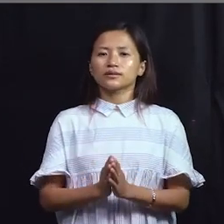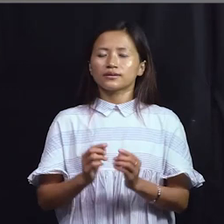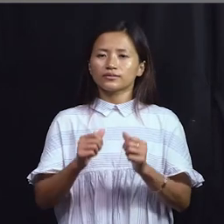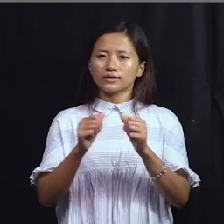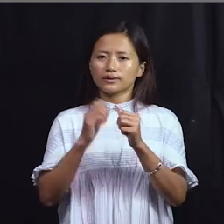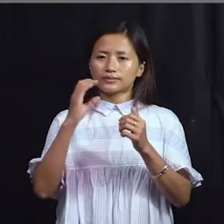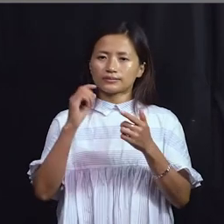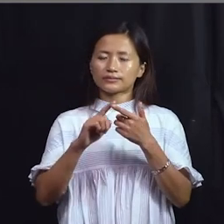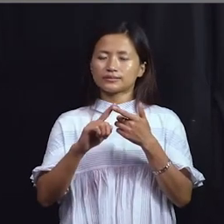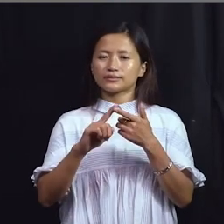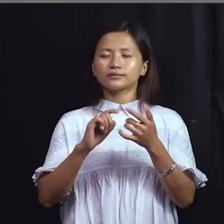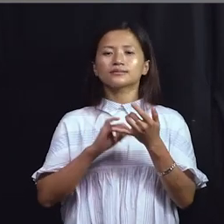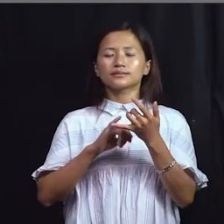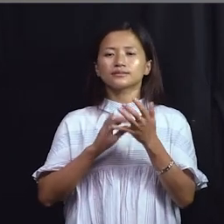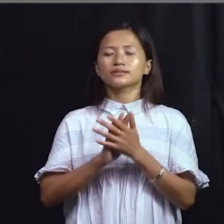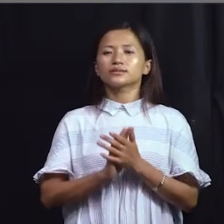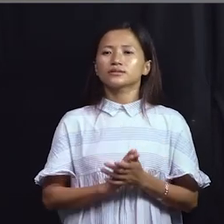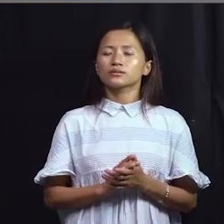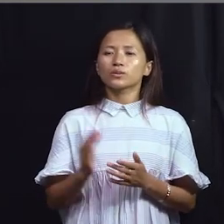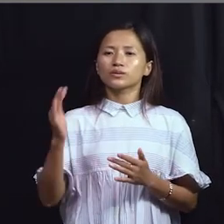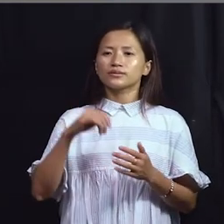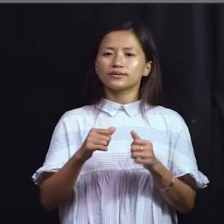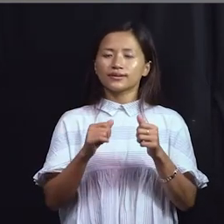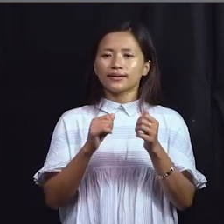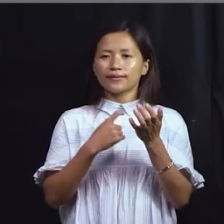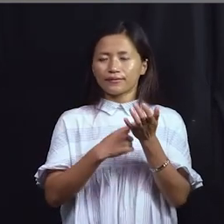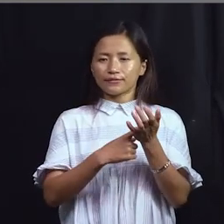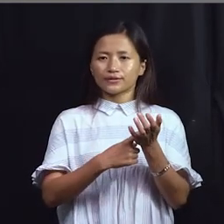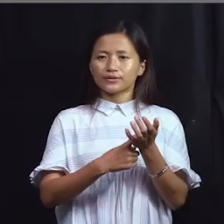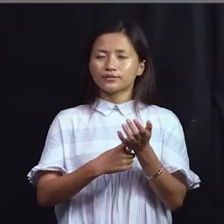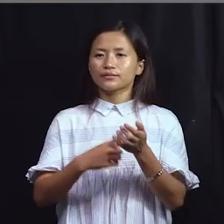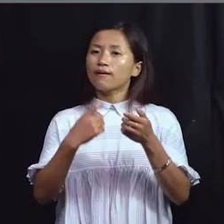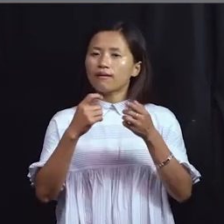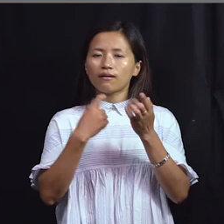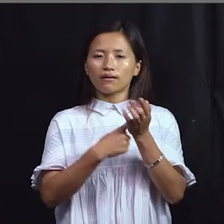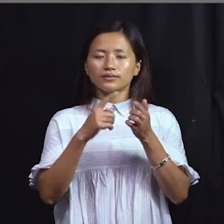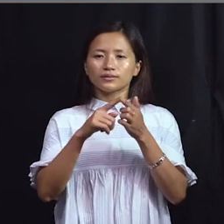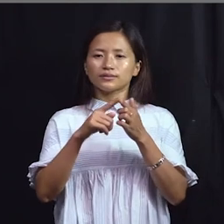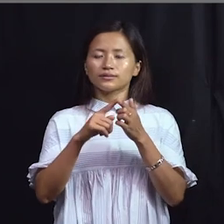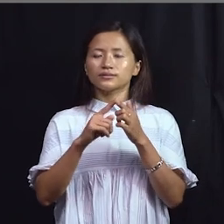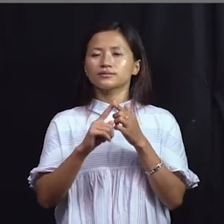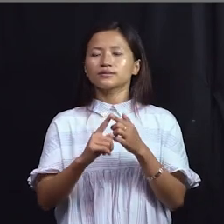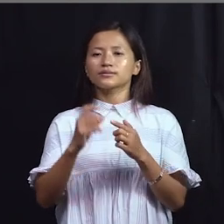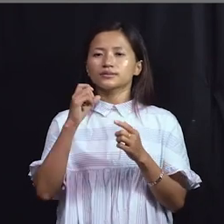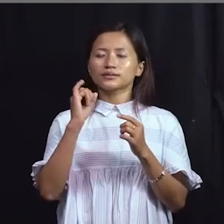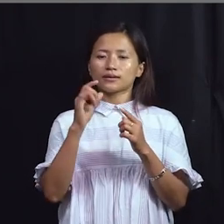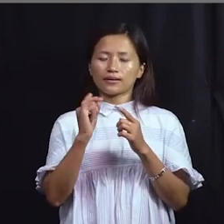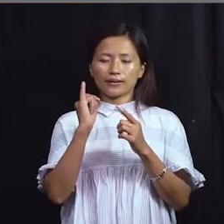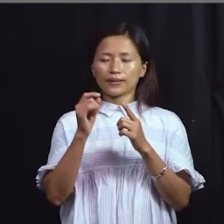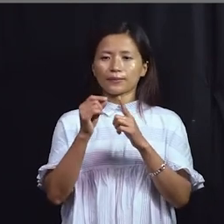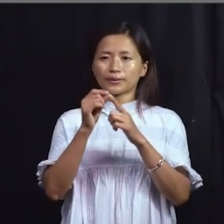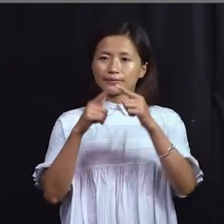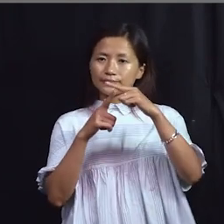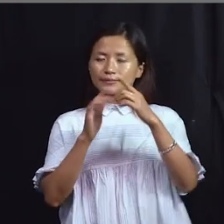assets, is technically called revenue receipts. I'm repeating, please listen very carefully. Revenue receipts, the